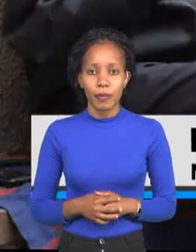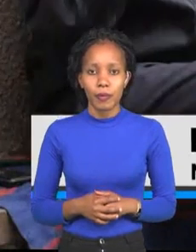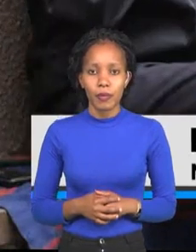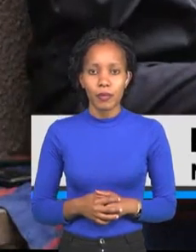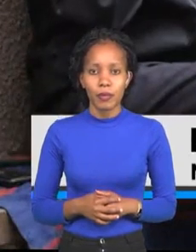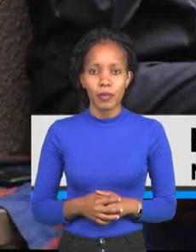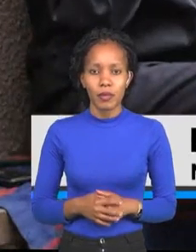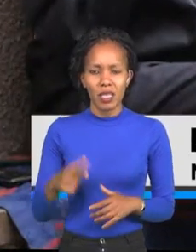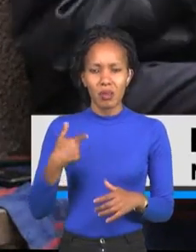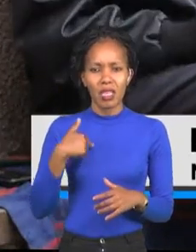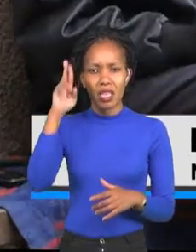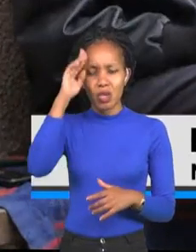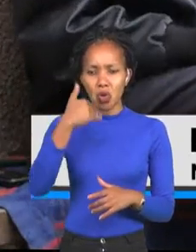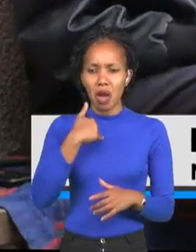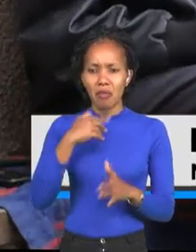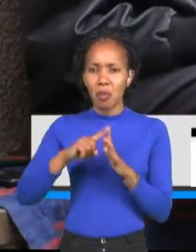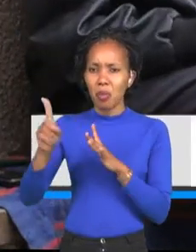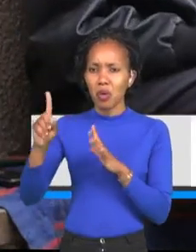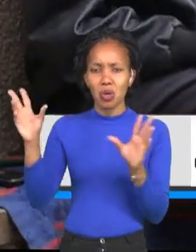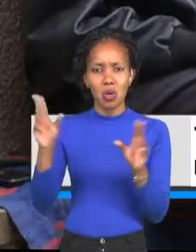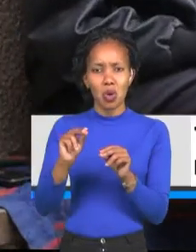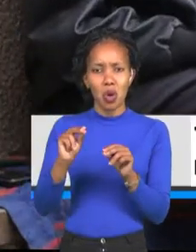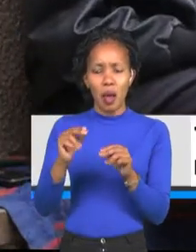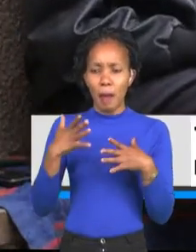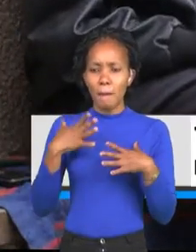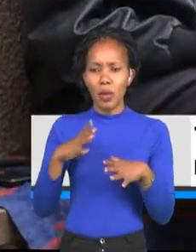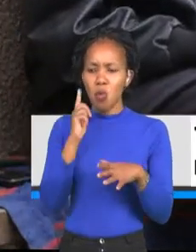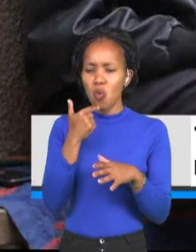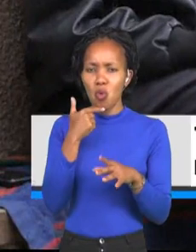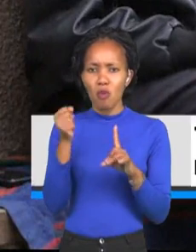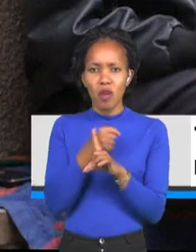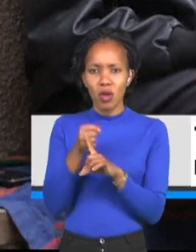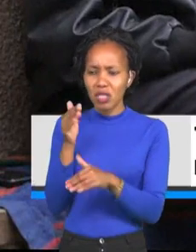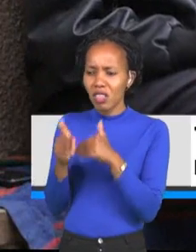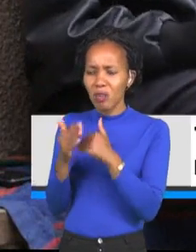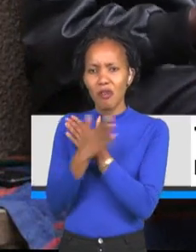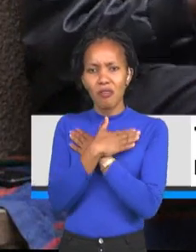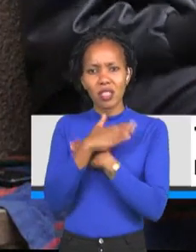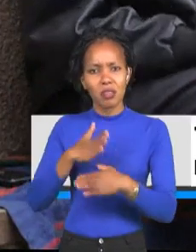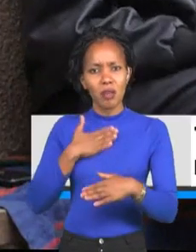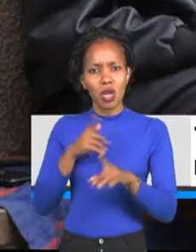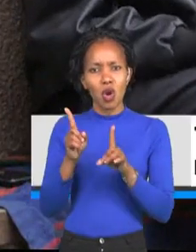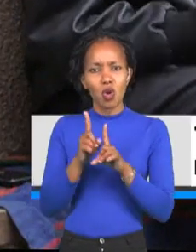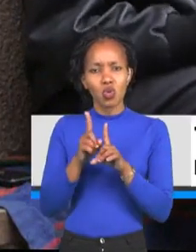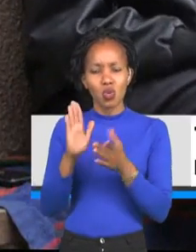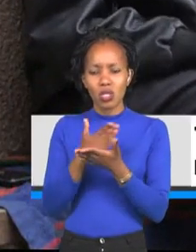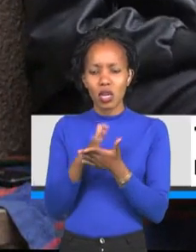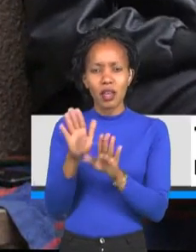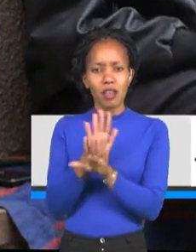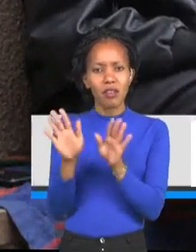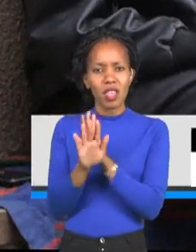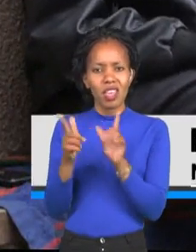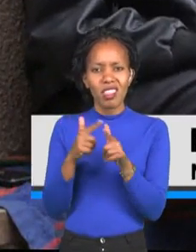I saw no reason to leave. As long as the attackers were my neighbors, my friends, people with whom I shared everything, it